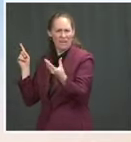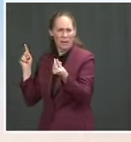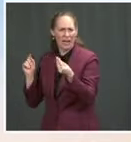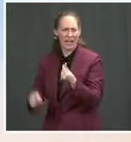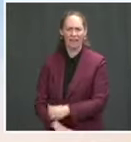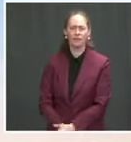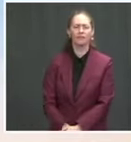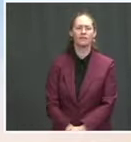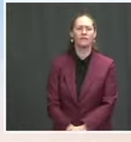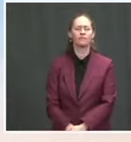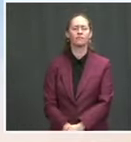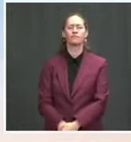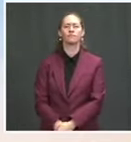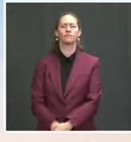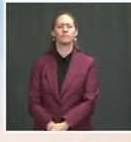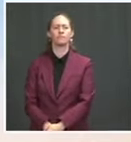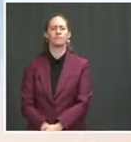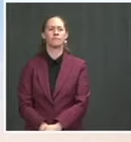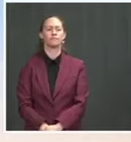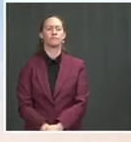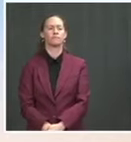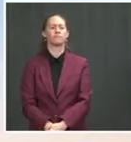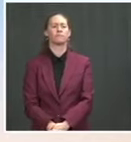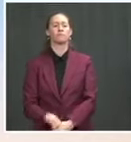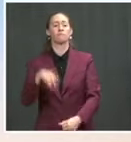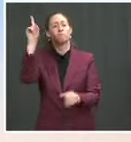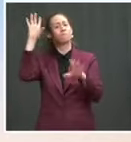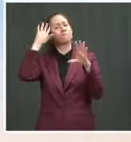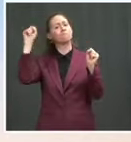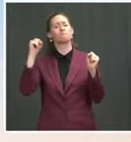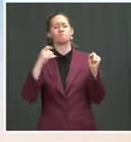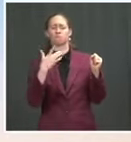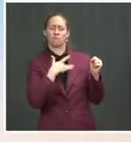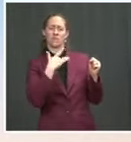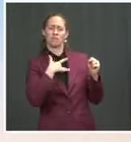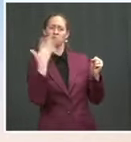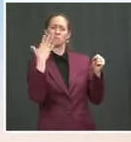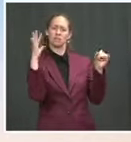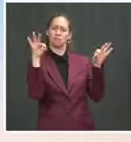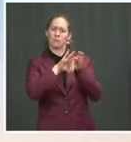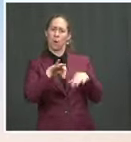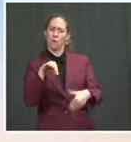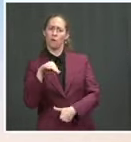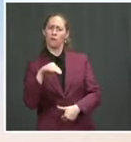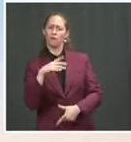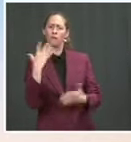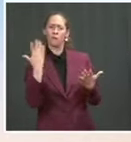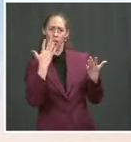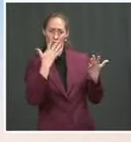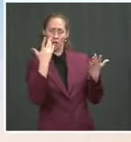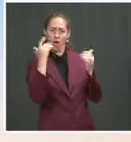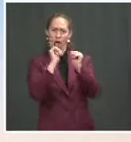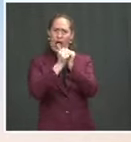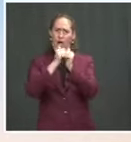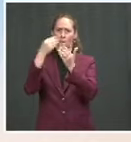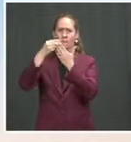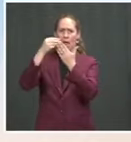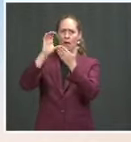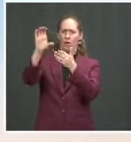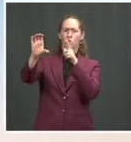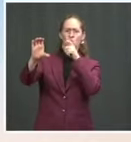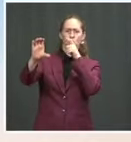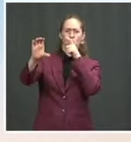including what he feels are necessary reforms to our corporate tax system, and asking the individuals, the highest income individuals, the